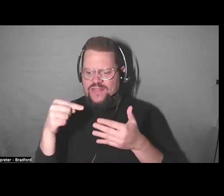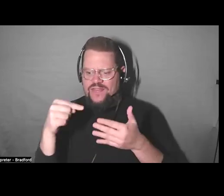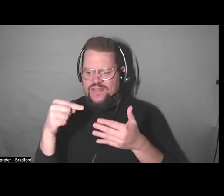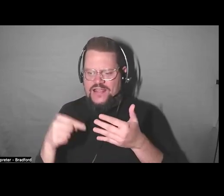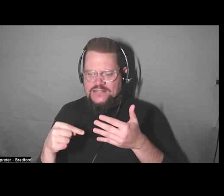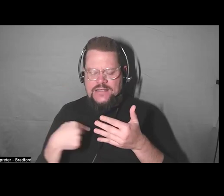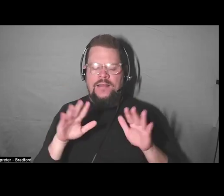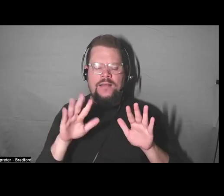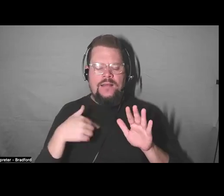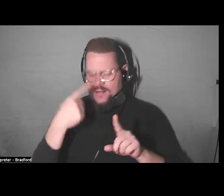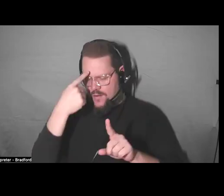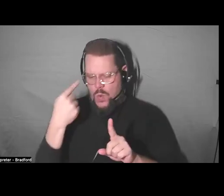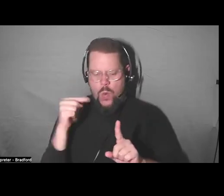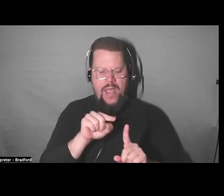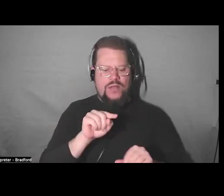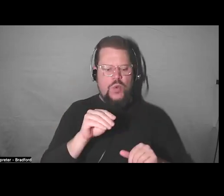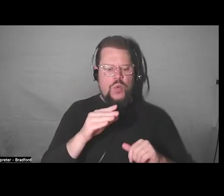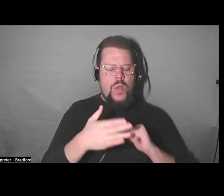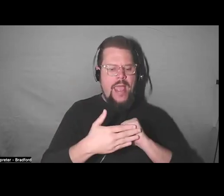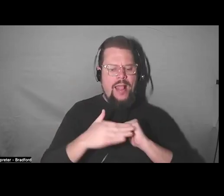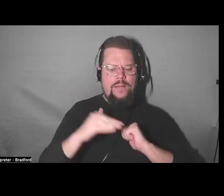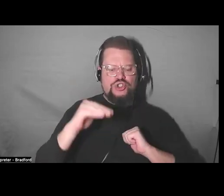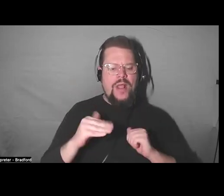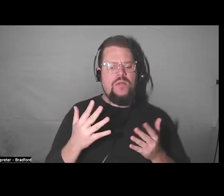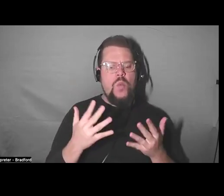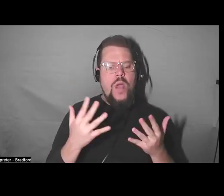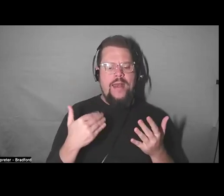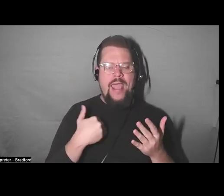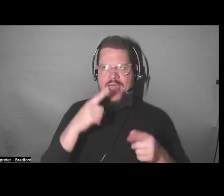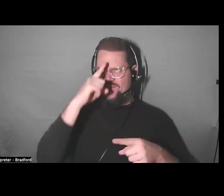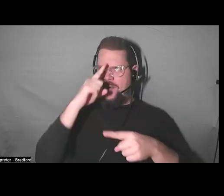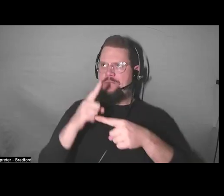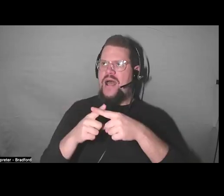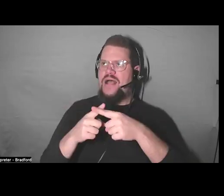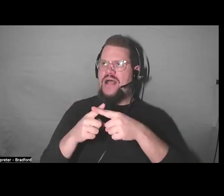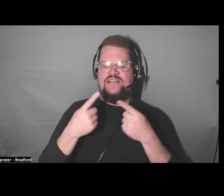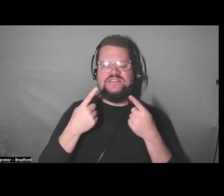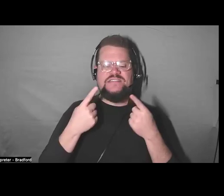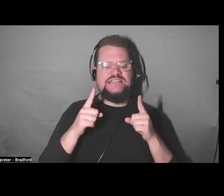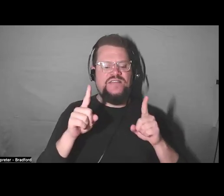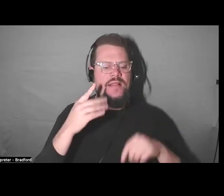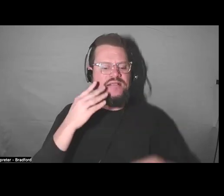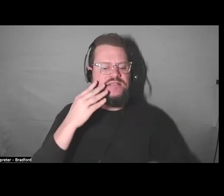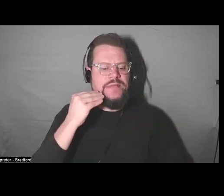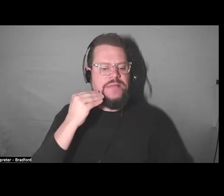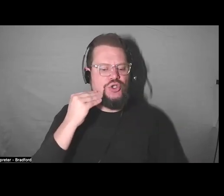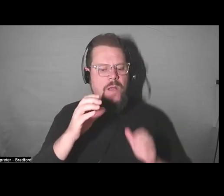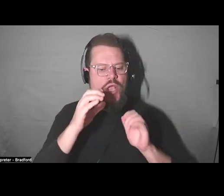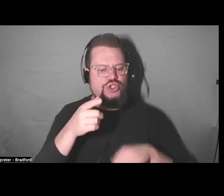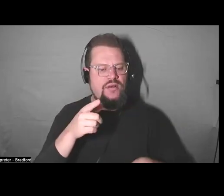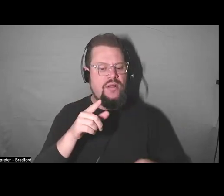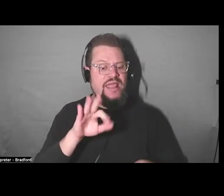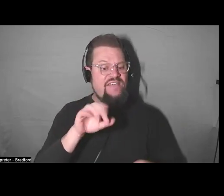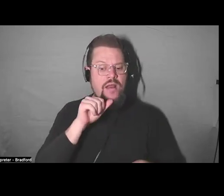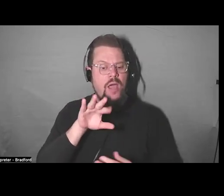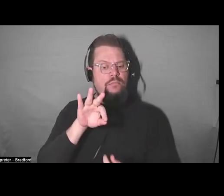to what is going to help this child have a positive and successful communication experience. And even if it's not the perfect tool,